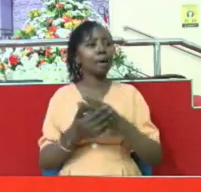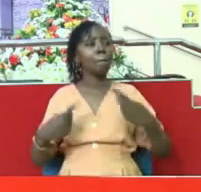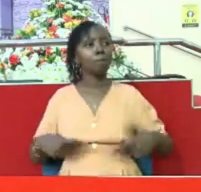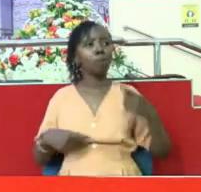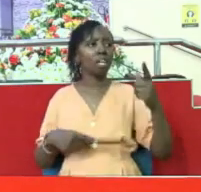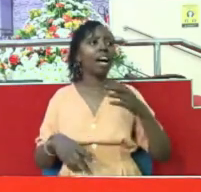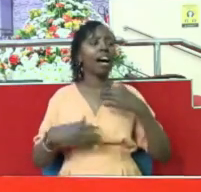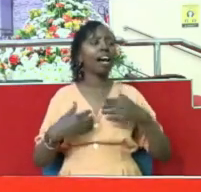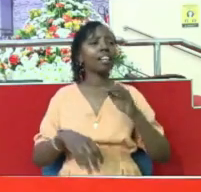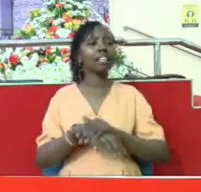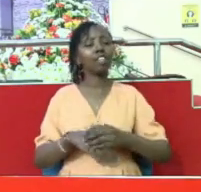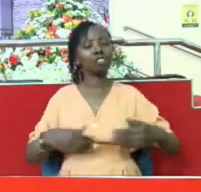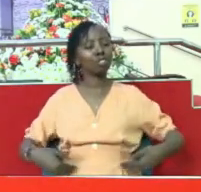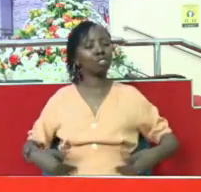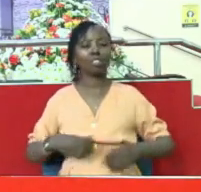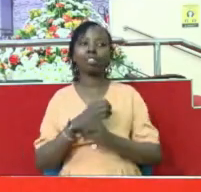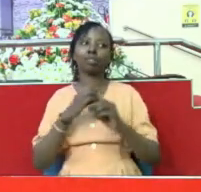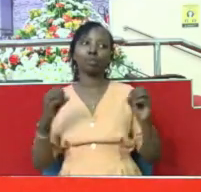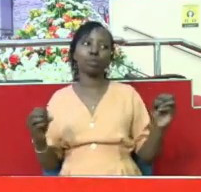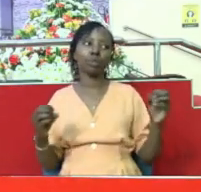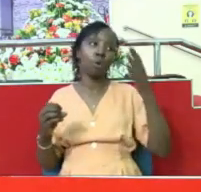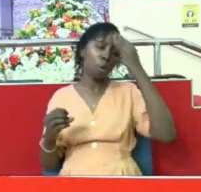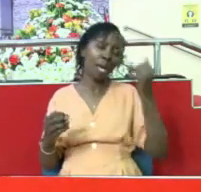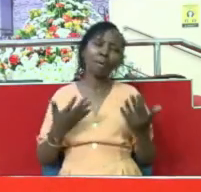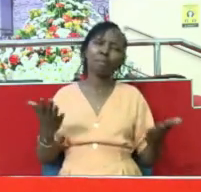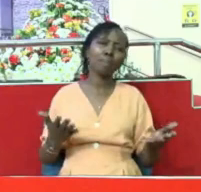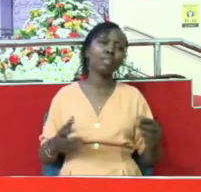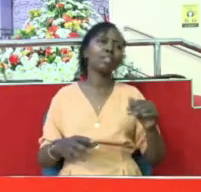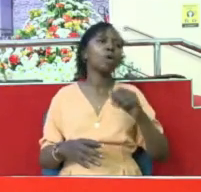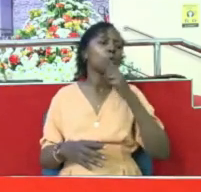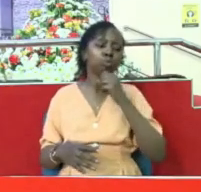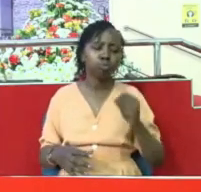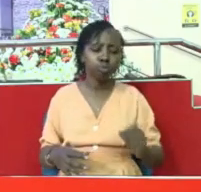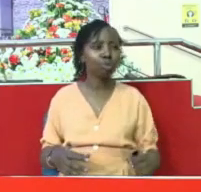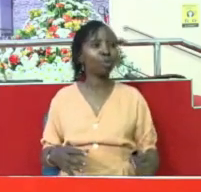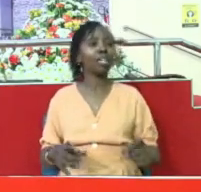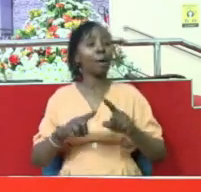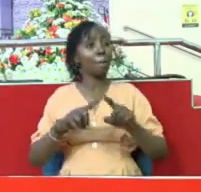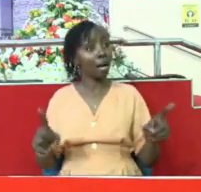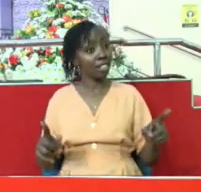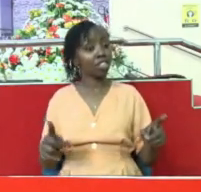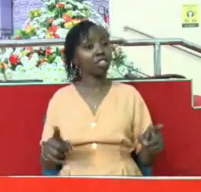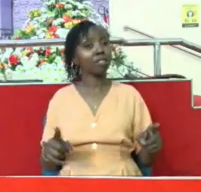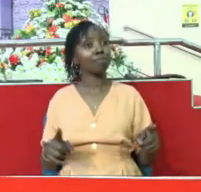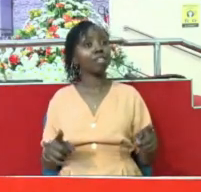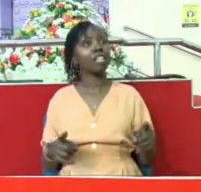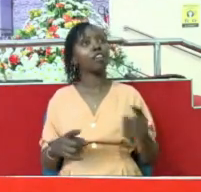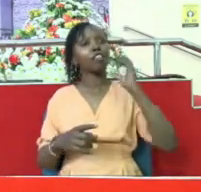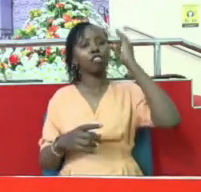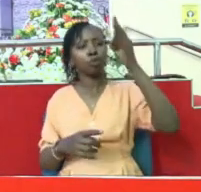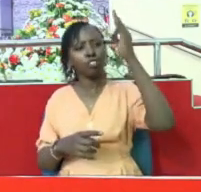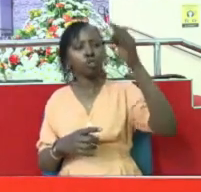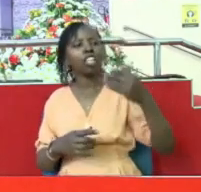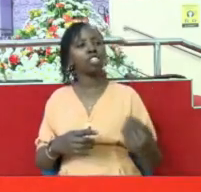Because you have already gone beyond bearing children. But your children can make